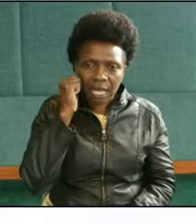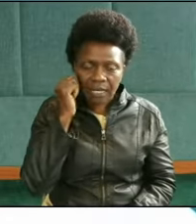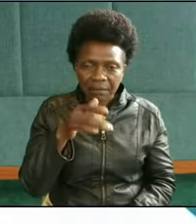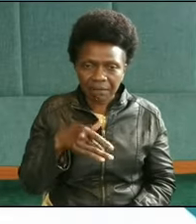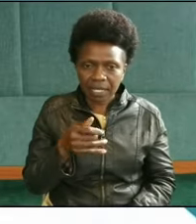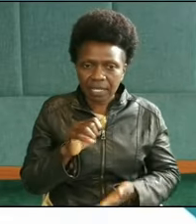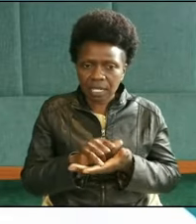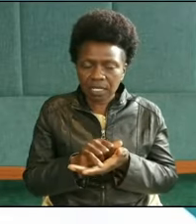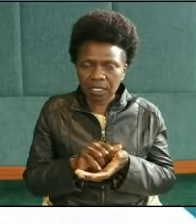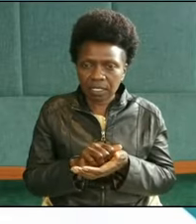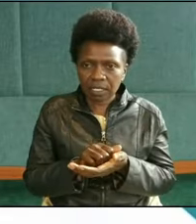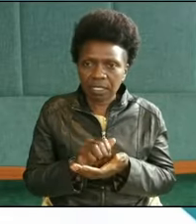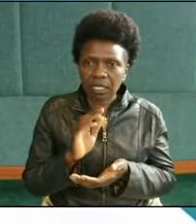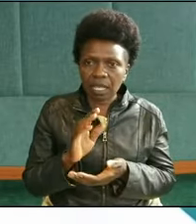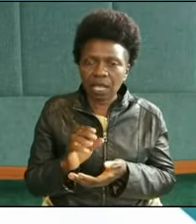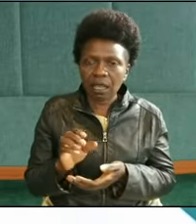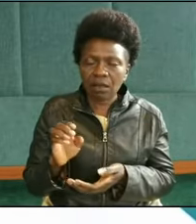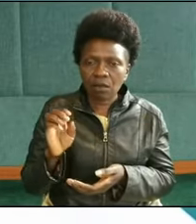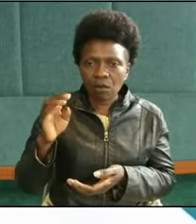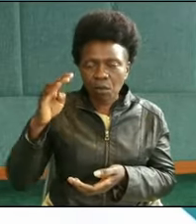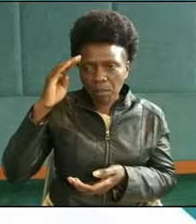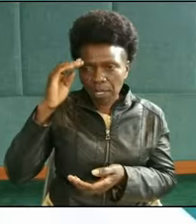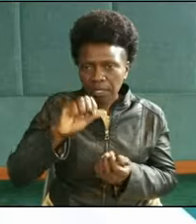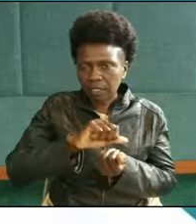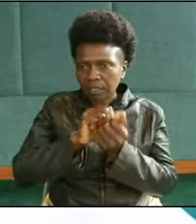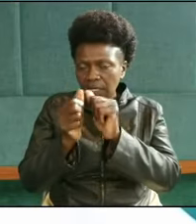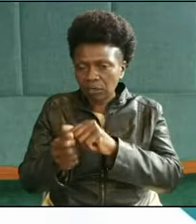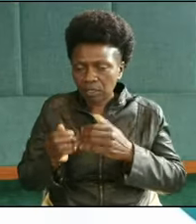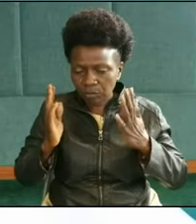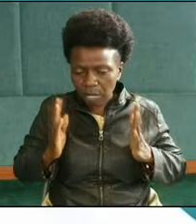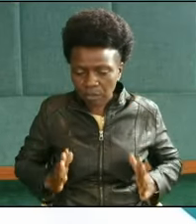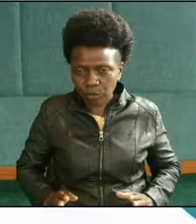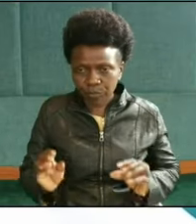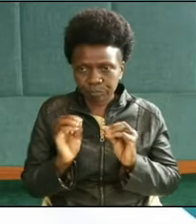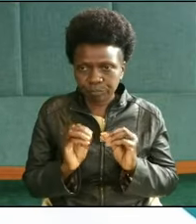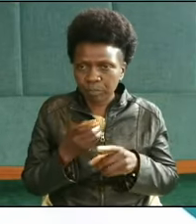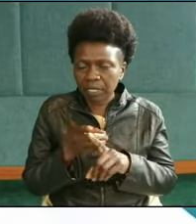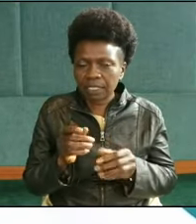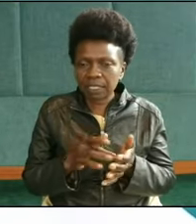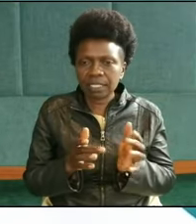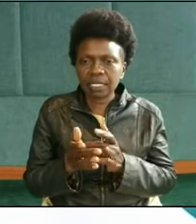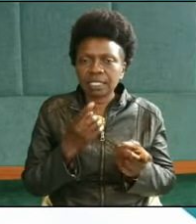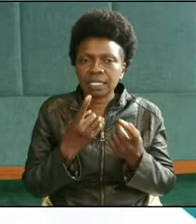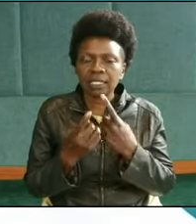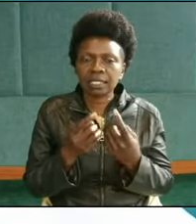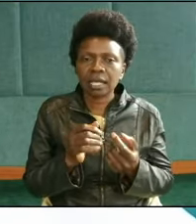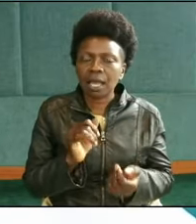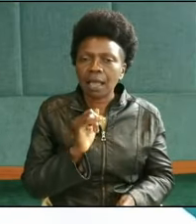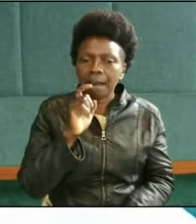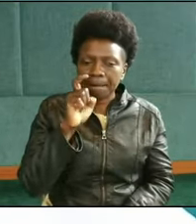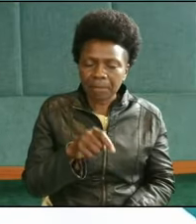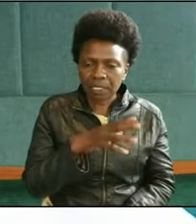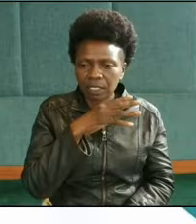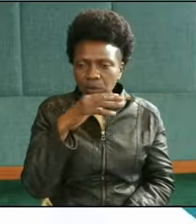feeling that their commander cannot turn into a human being. But Jesus says, I must go.